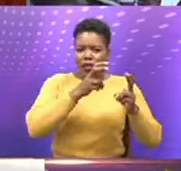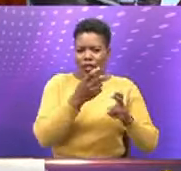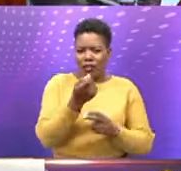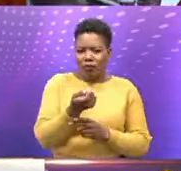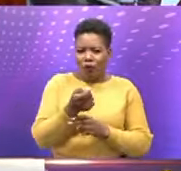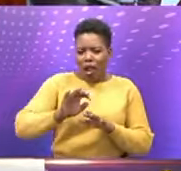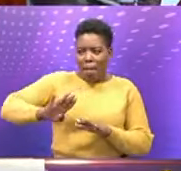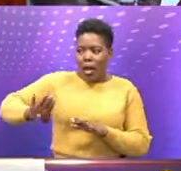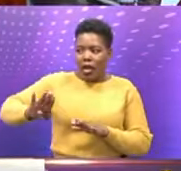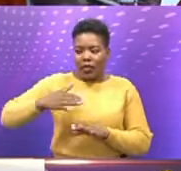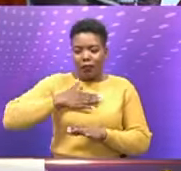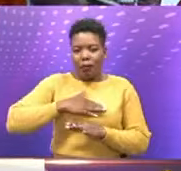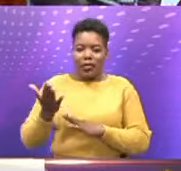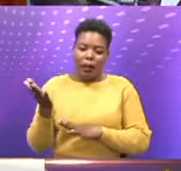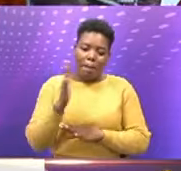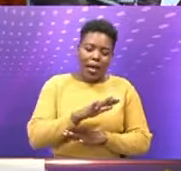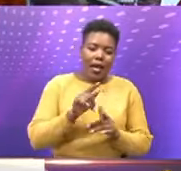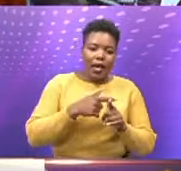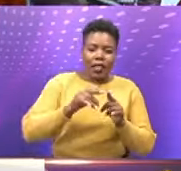zile zitaweza kuwa, you know,